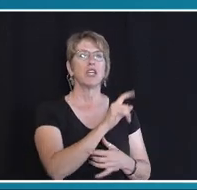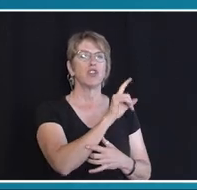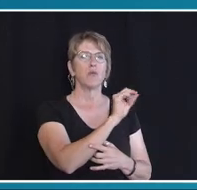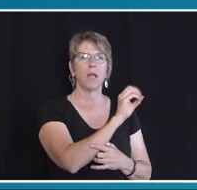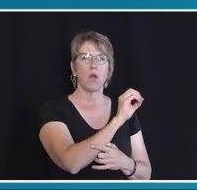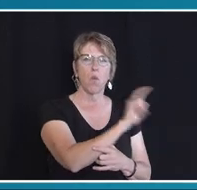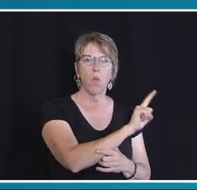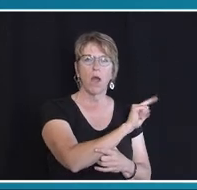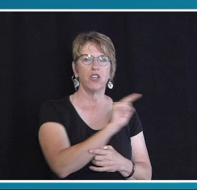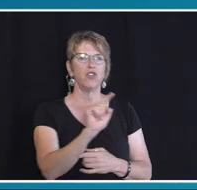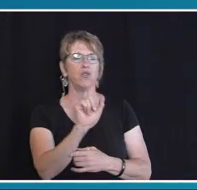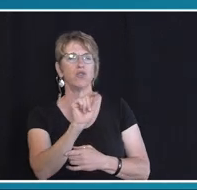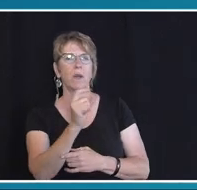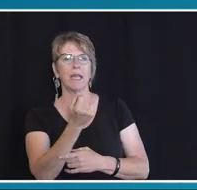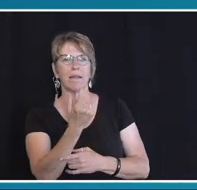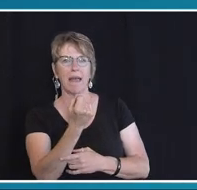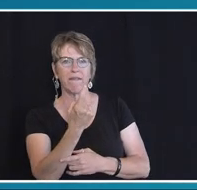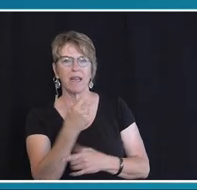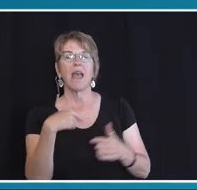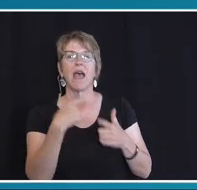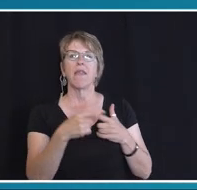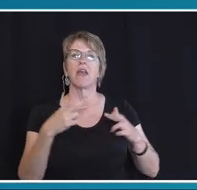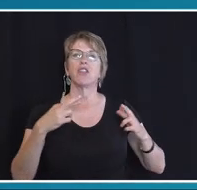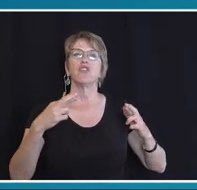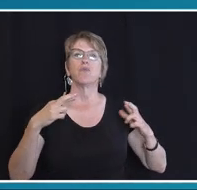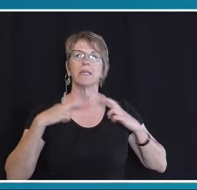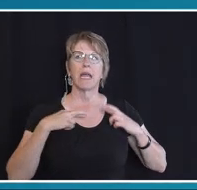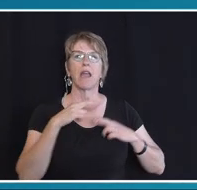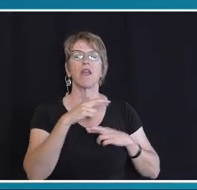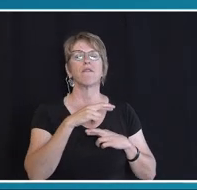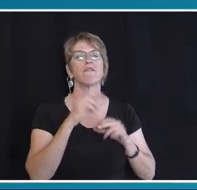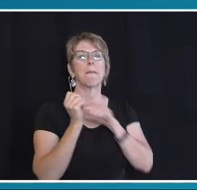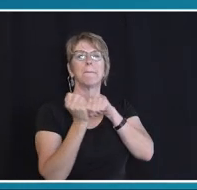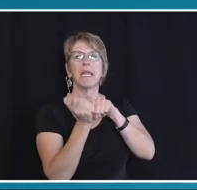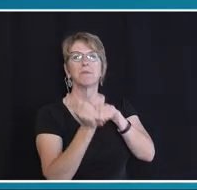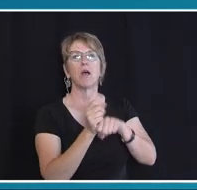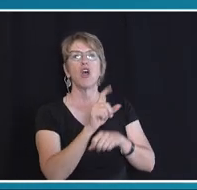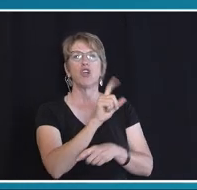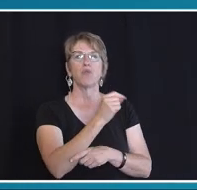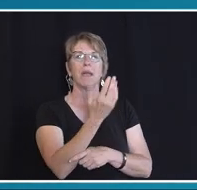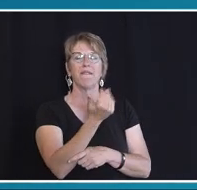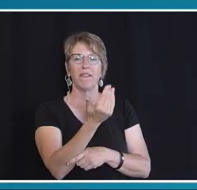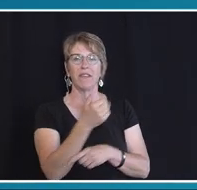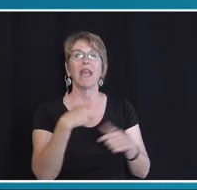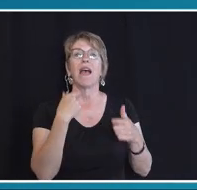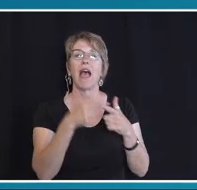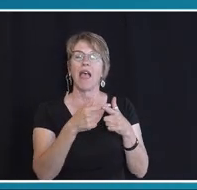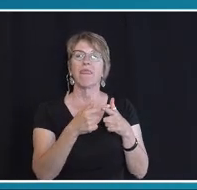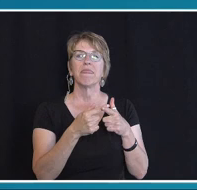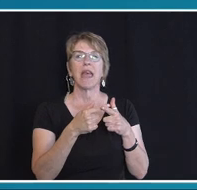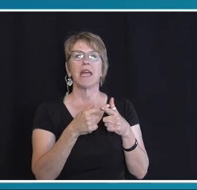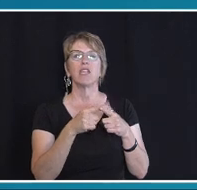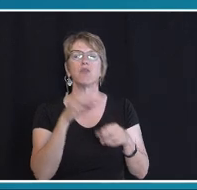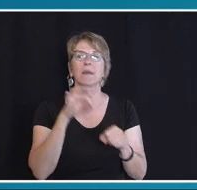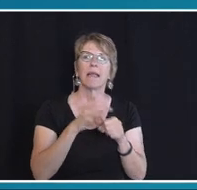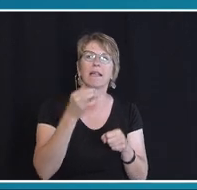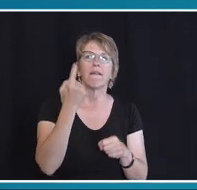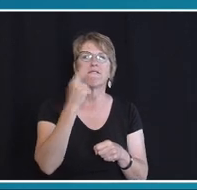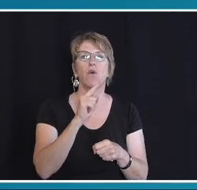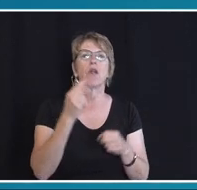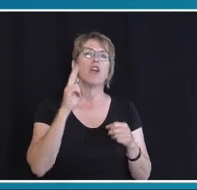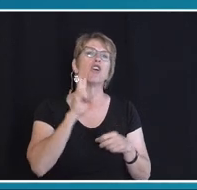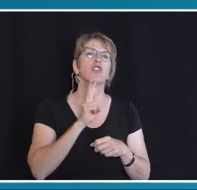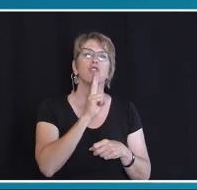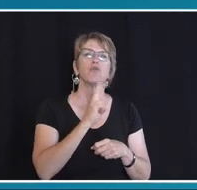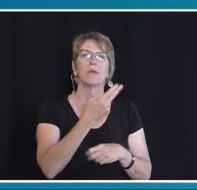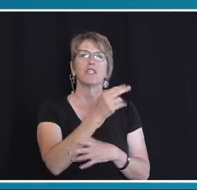2011. You retired from baseball in 2015, and in 2017, you were inducted into the Twins Hall of Fame. Michael, how are you spending your time